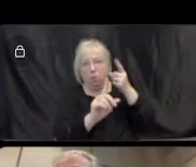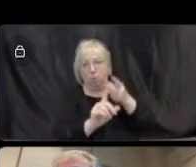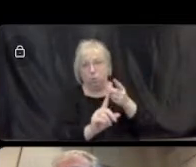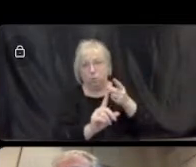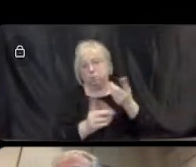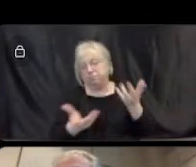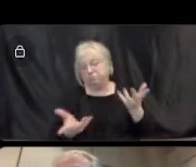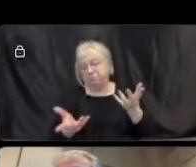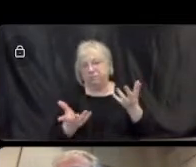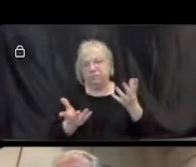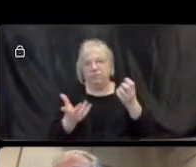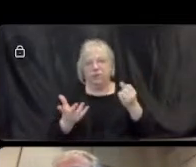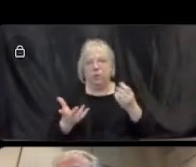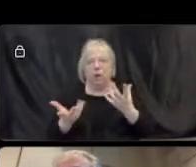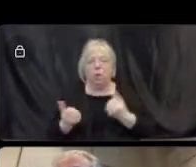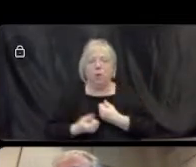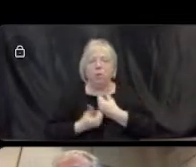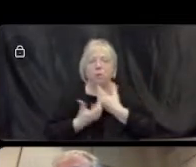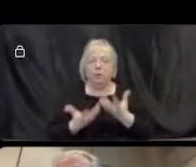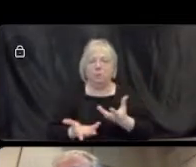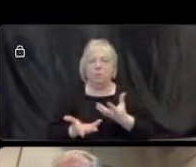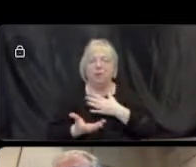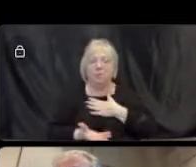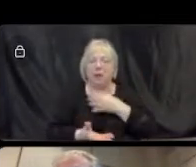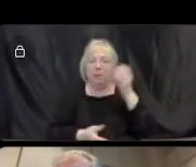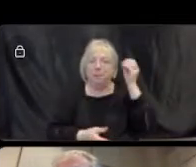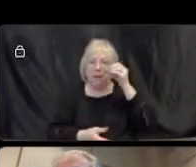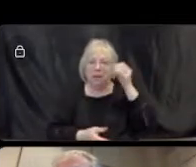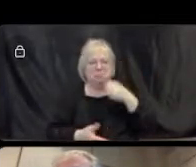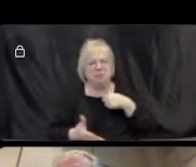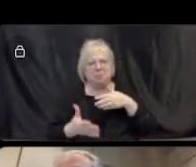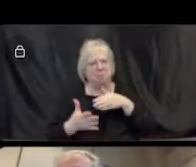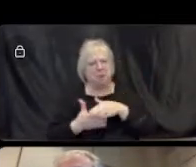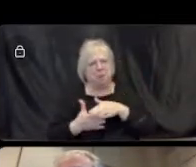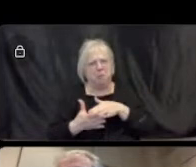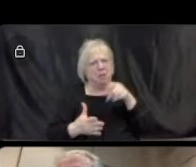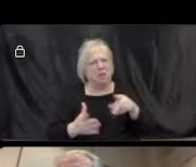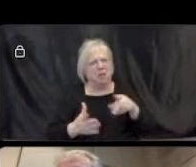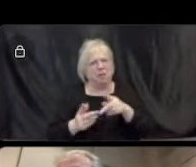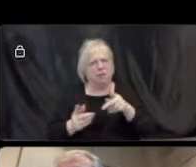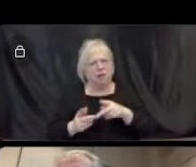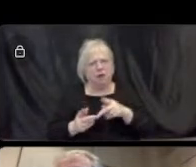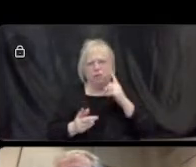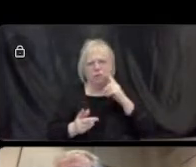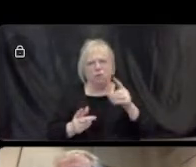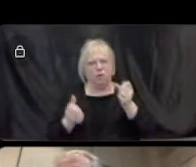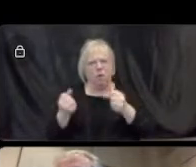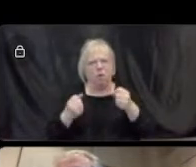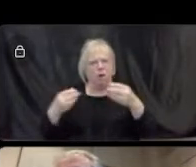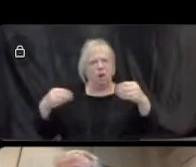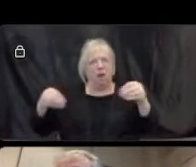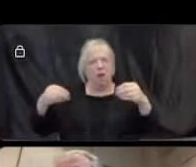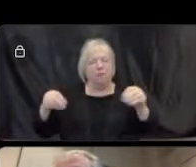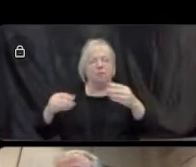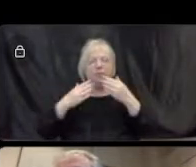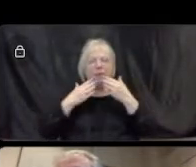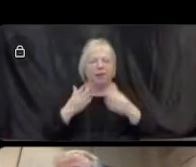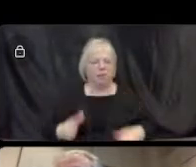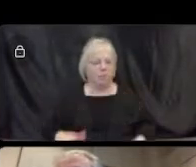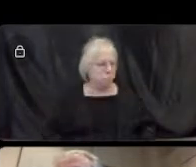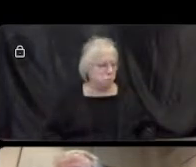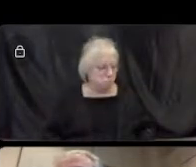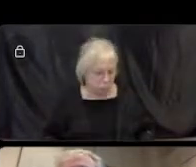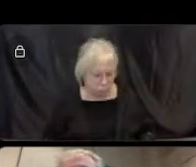I just wanted to voice my opinion. I oppose of this location for a car lot. Thank you. Thank you.